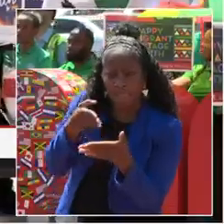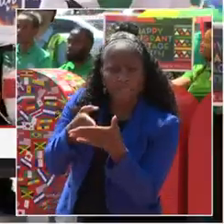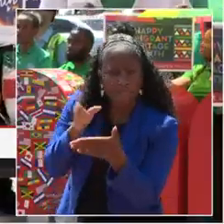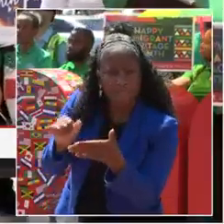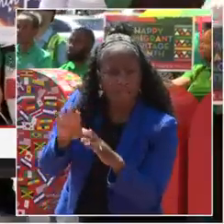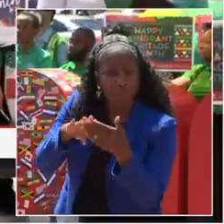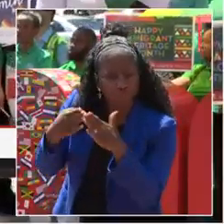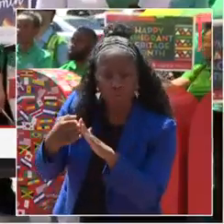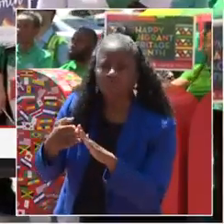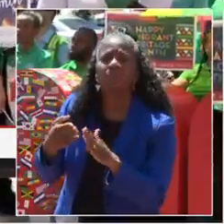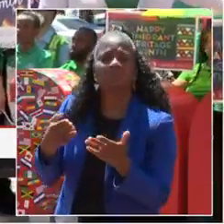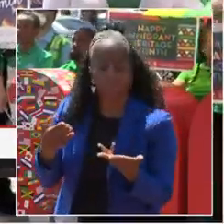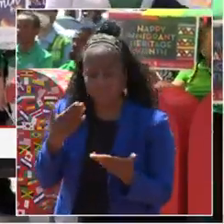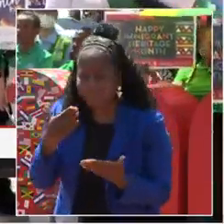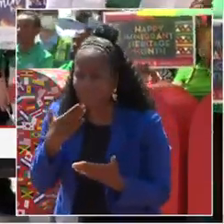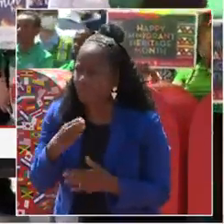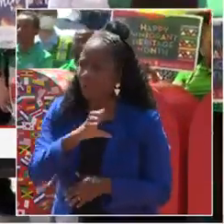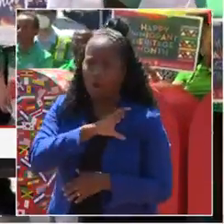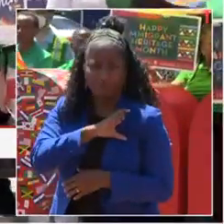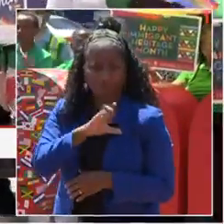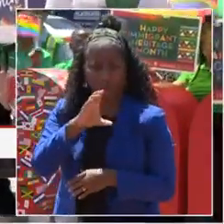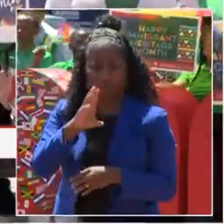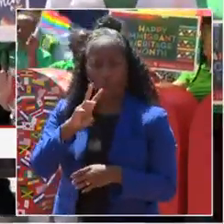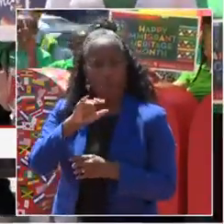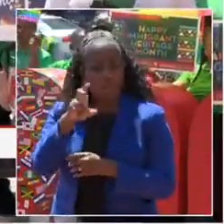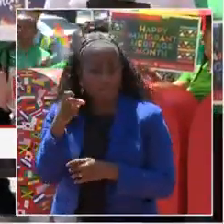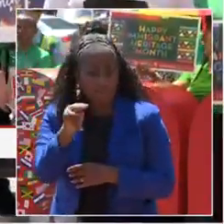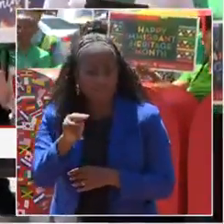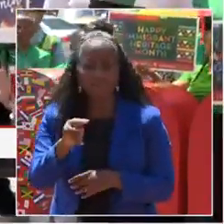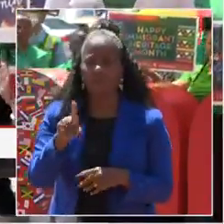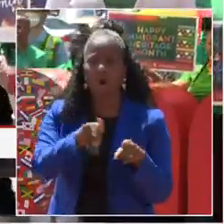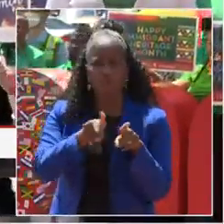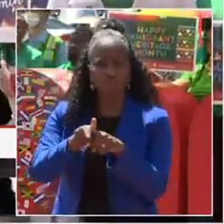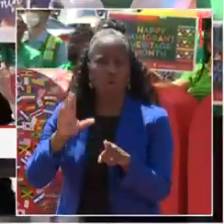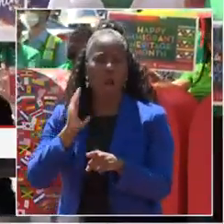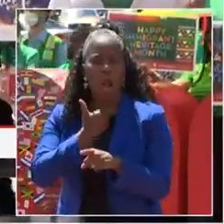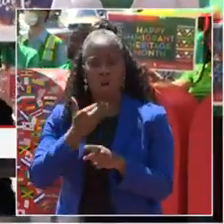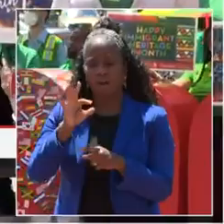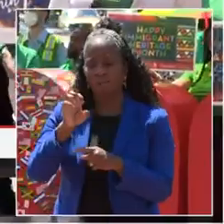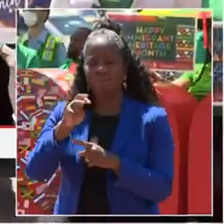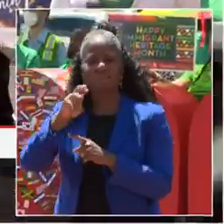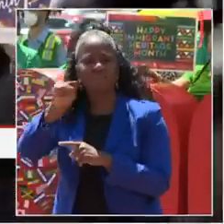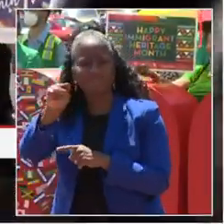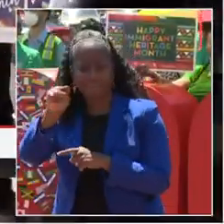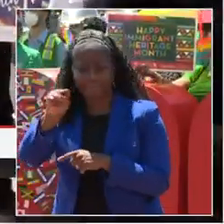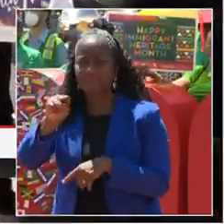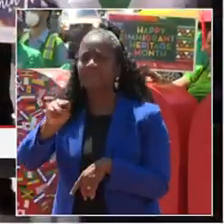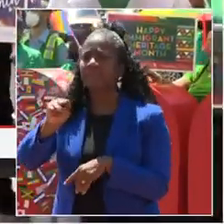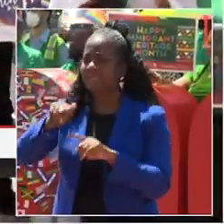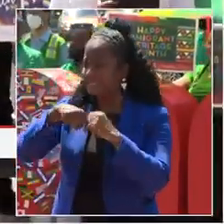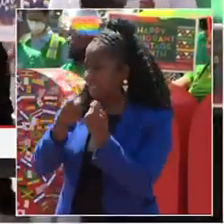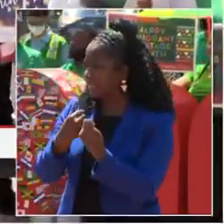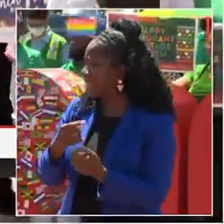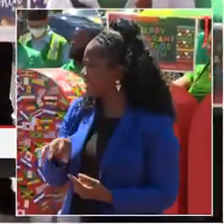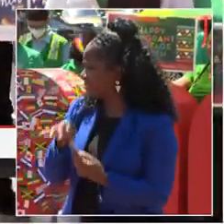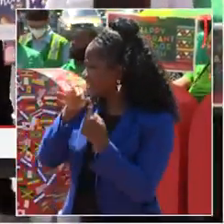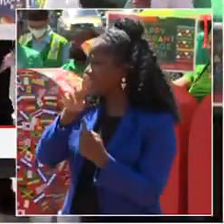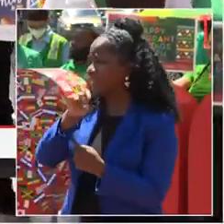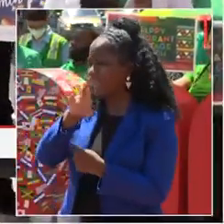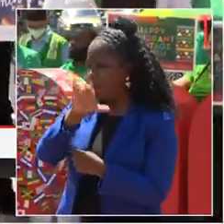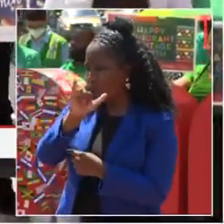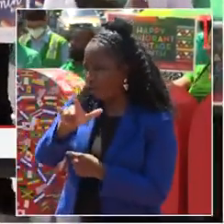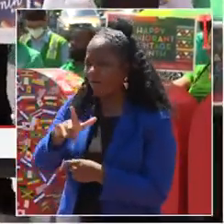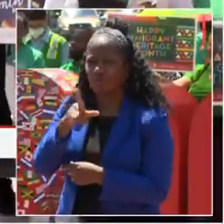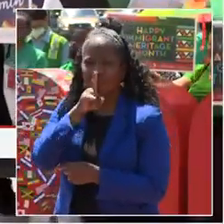Walker, Officer Thompson, and also for our FEMS team, specifically Daryl. Thank you so much. You've been really,